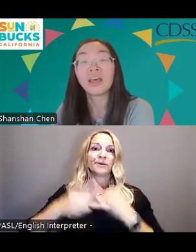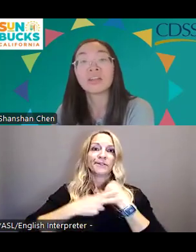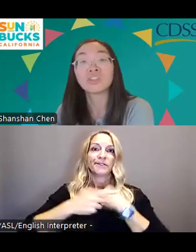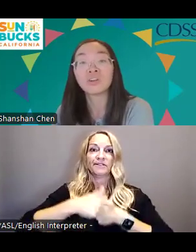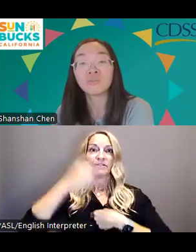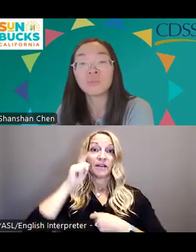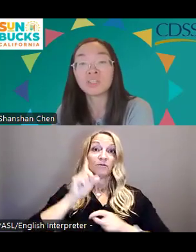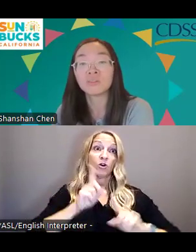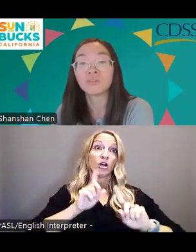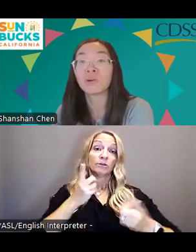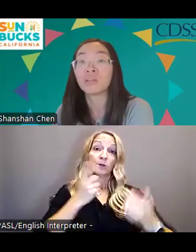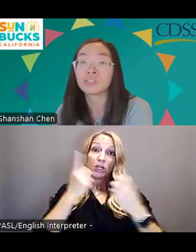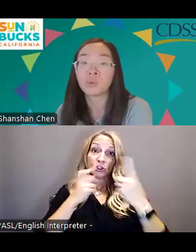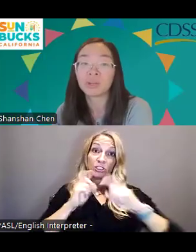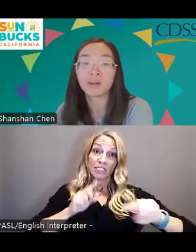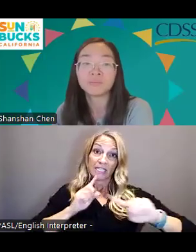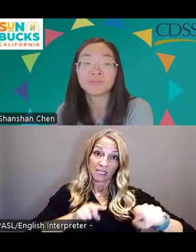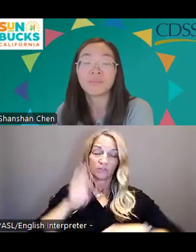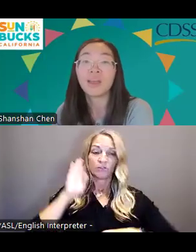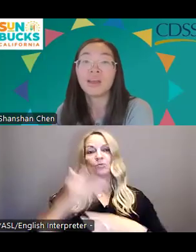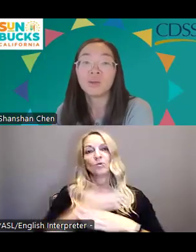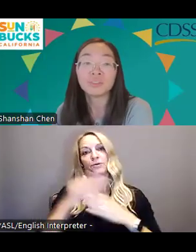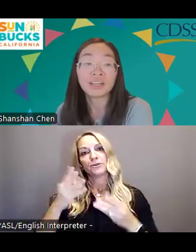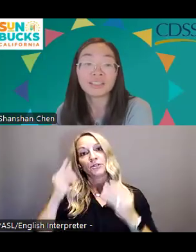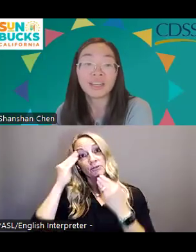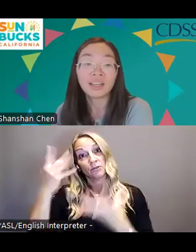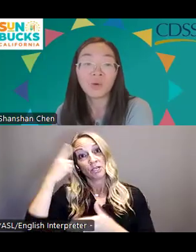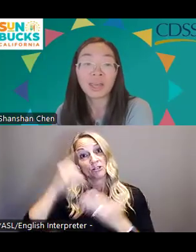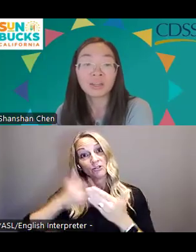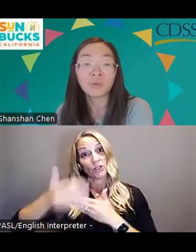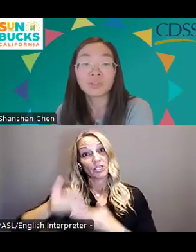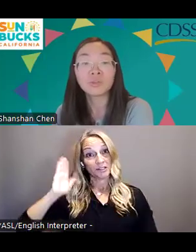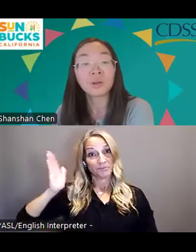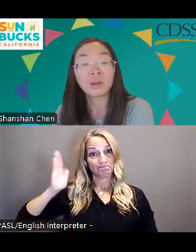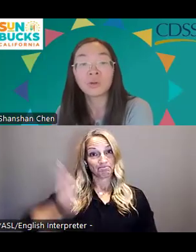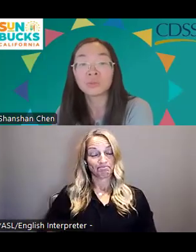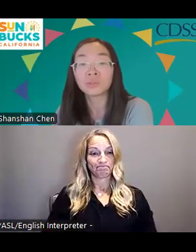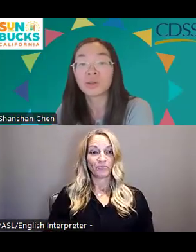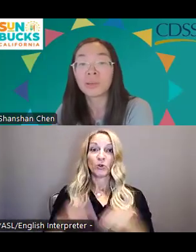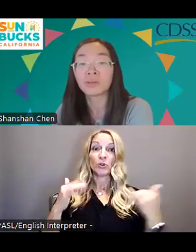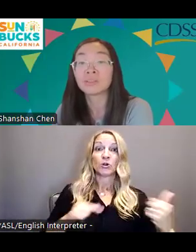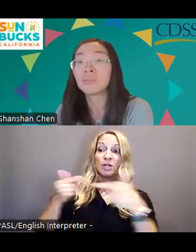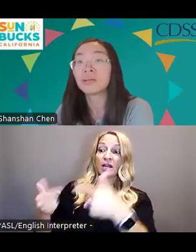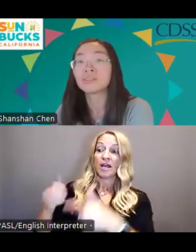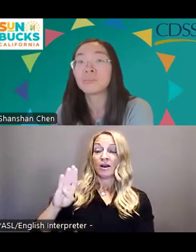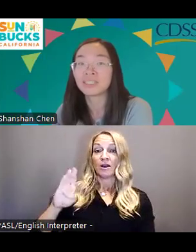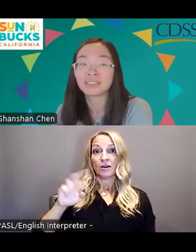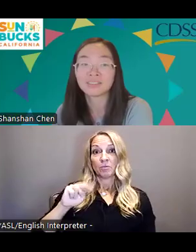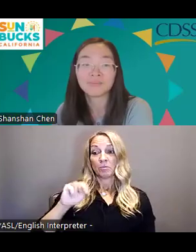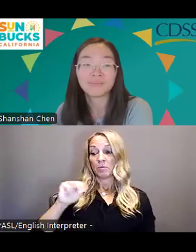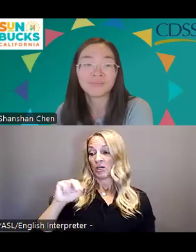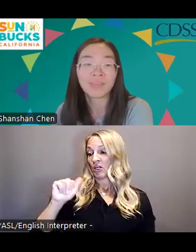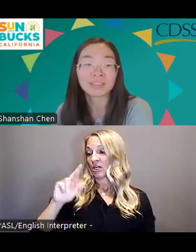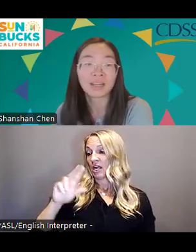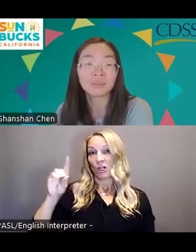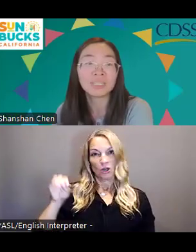answers and share information for our next webinar. With that said, I'll hand it over to Bernardo to talk about the Sunbucks